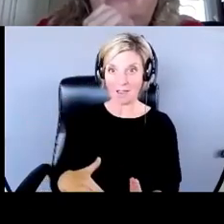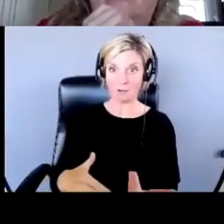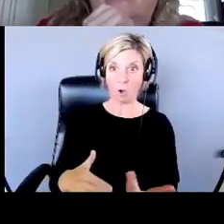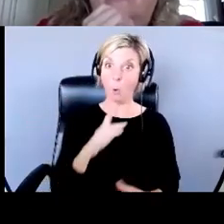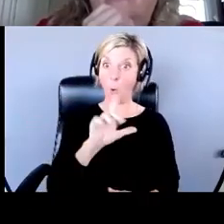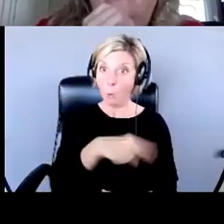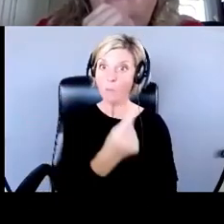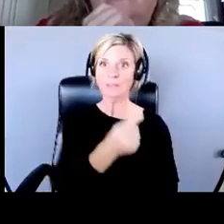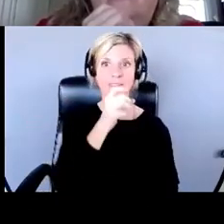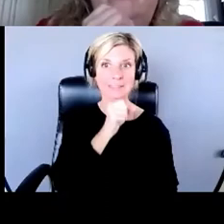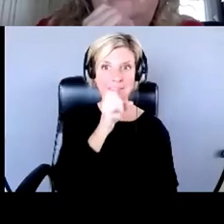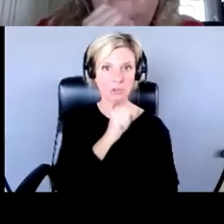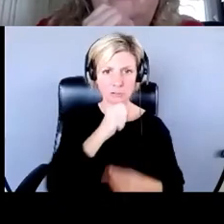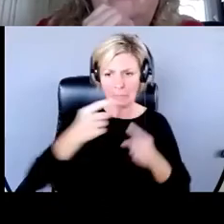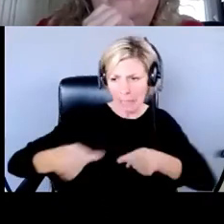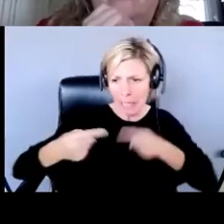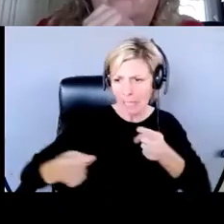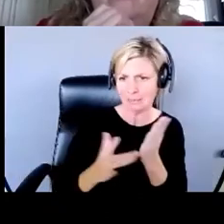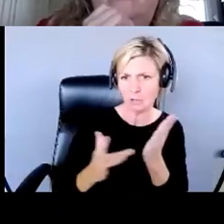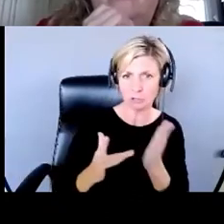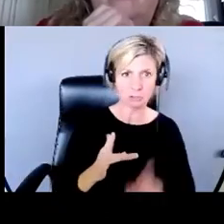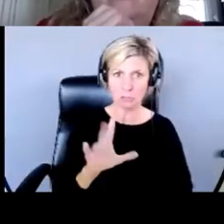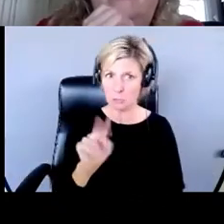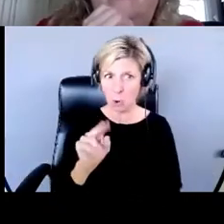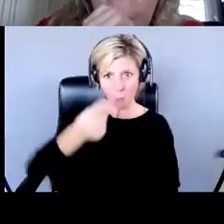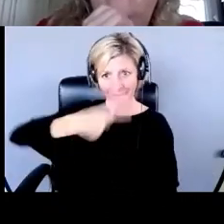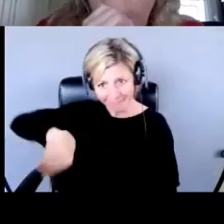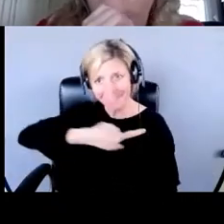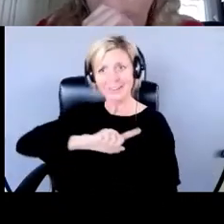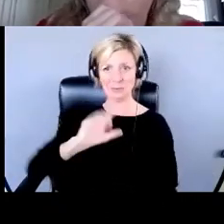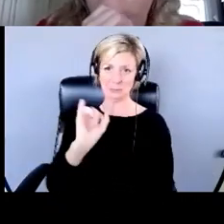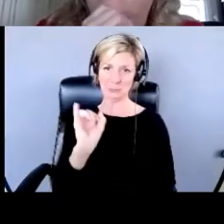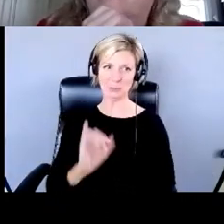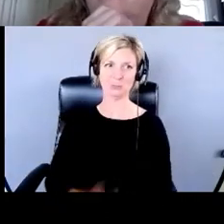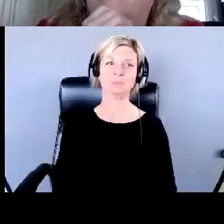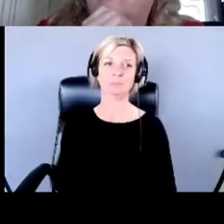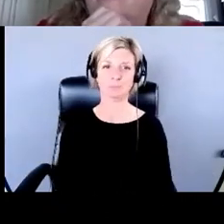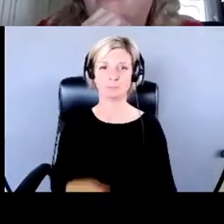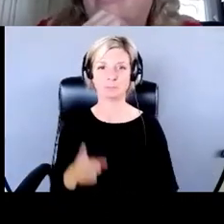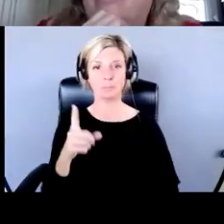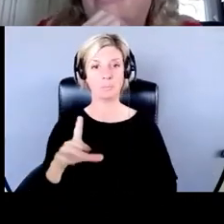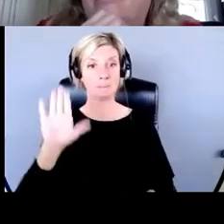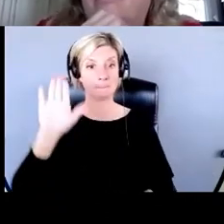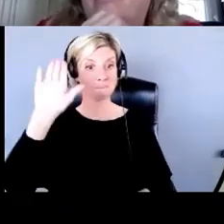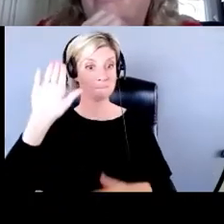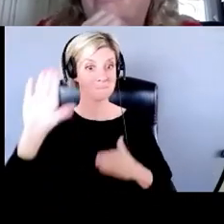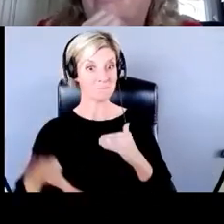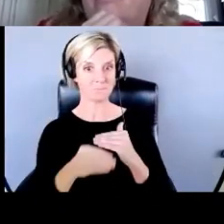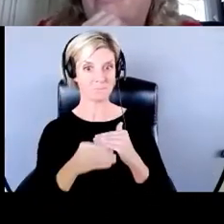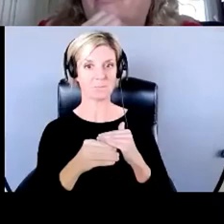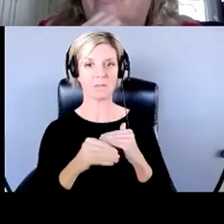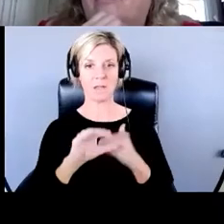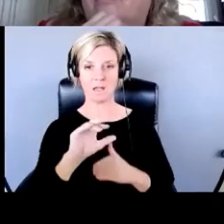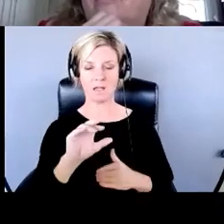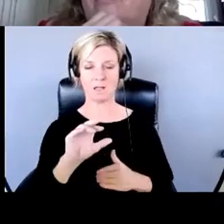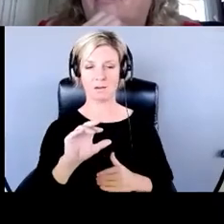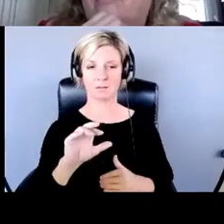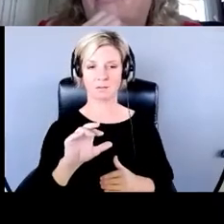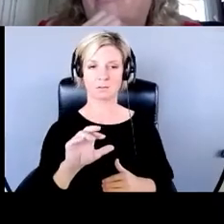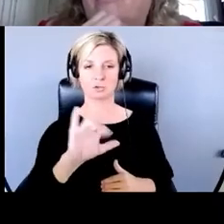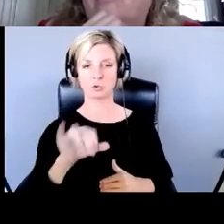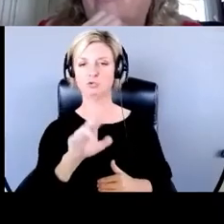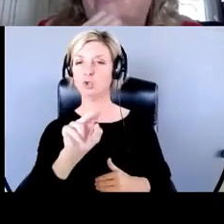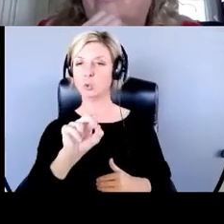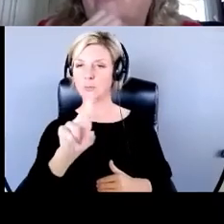Right. I'd like to add a little bit there. What Risa was saying, I think is so very important, that whole